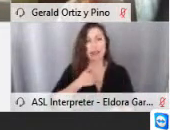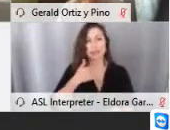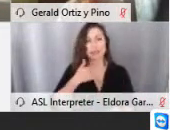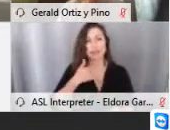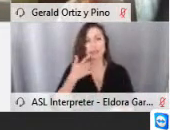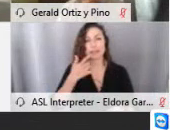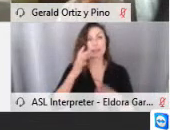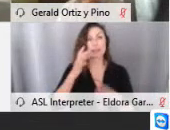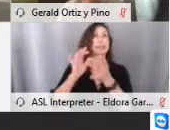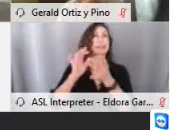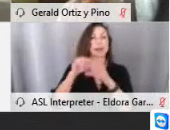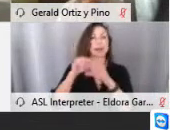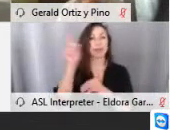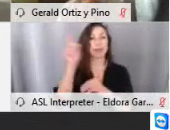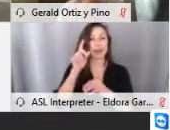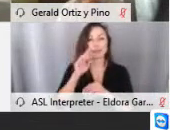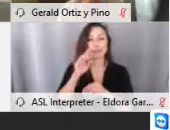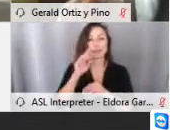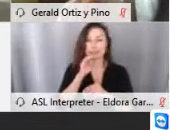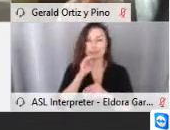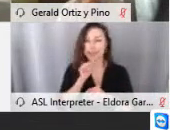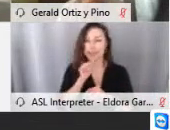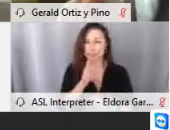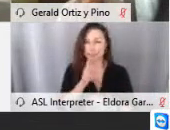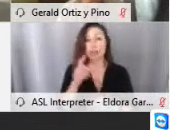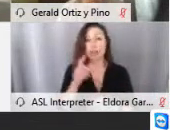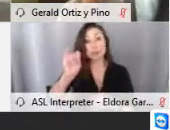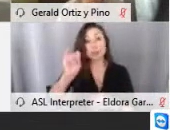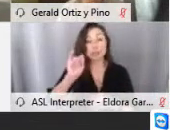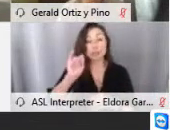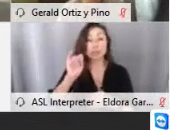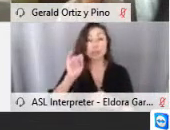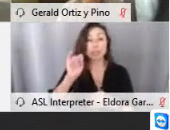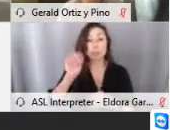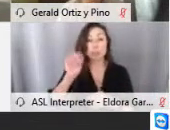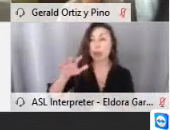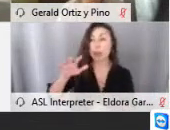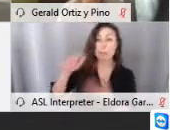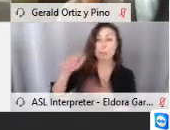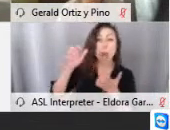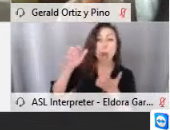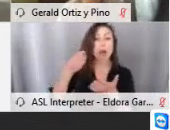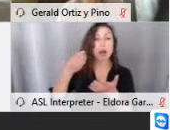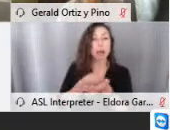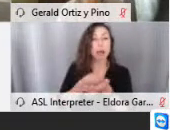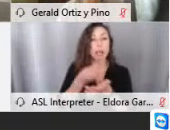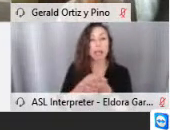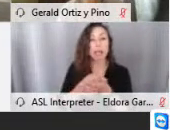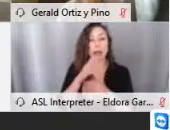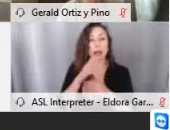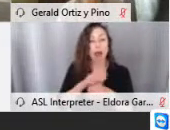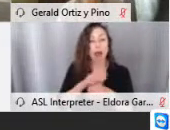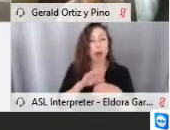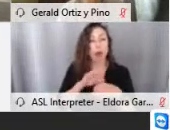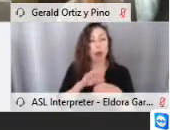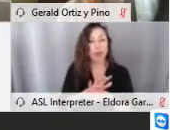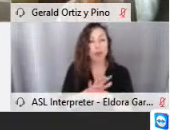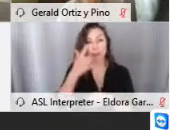there that insurance companies are just making a ton of money on COVID because